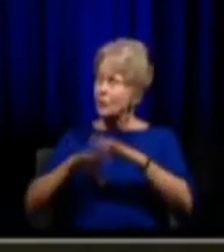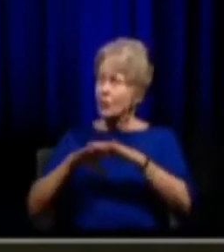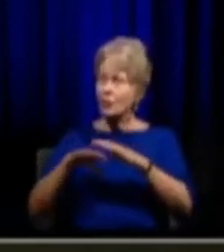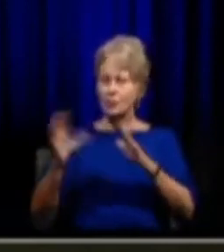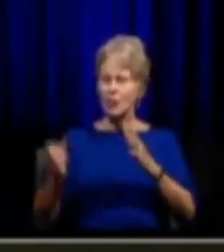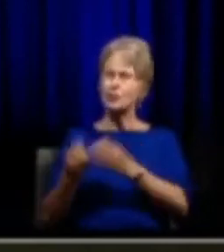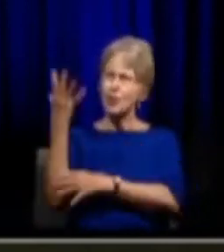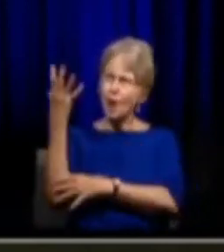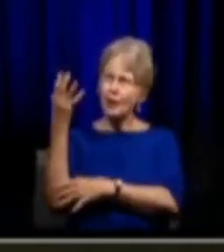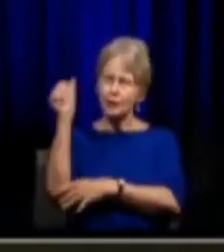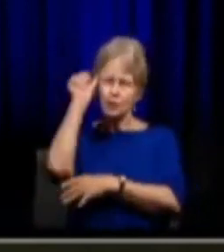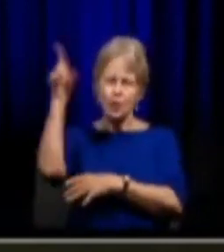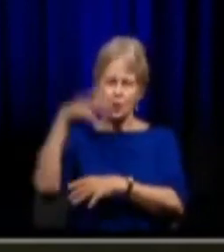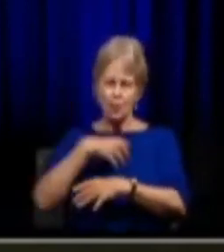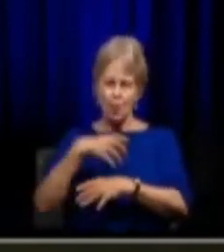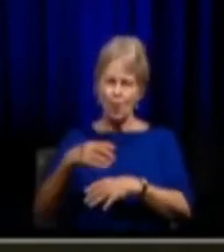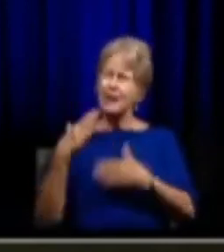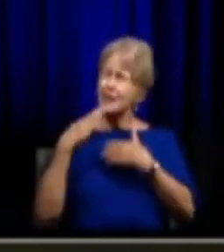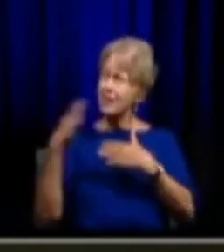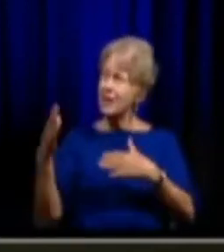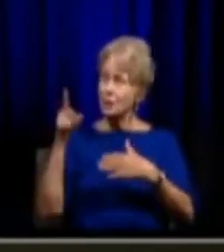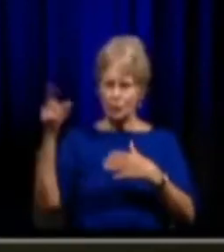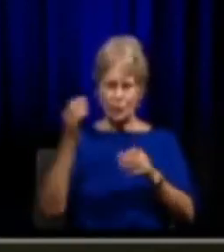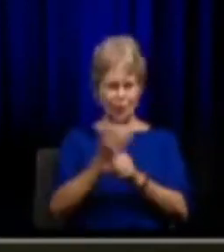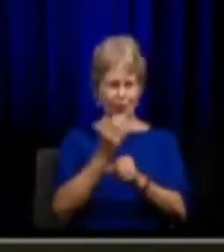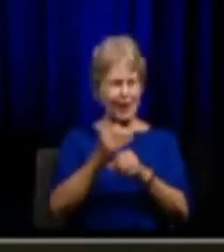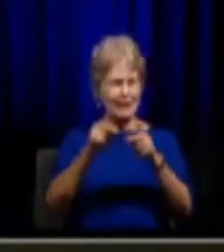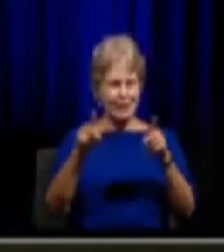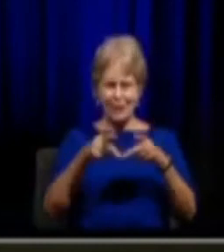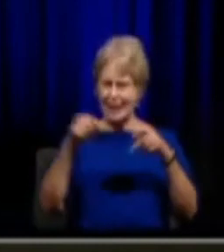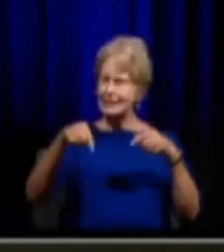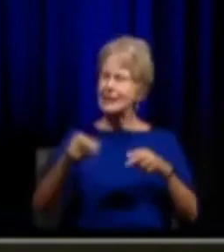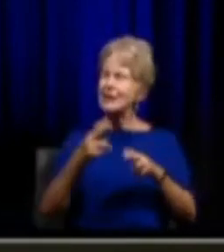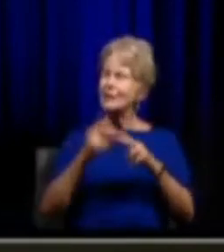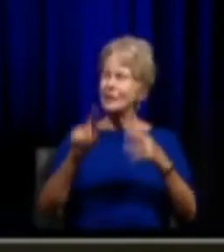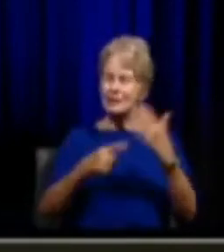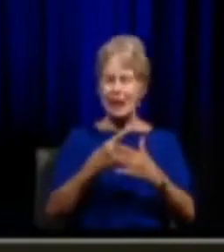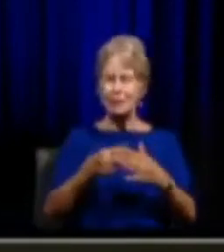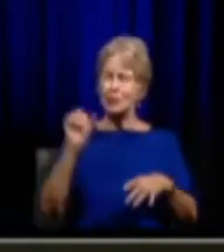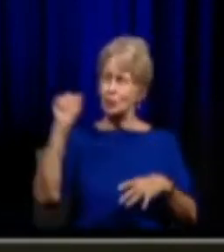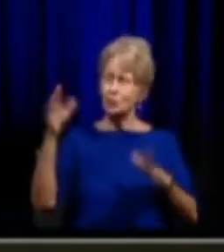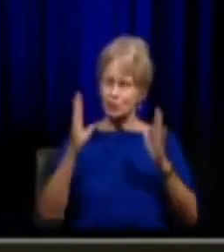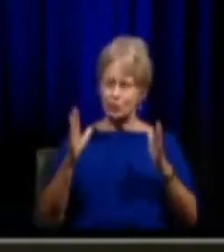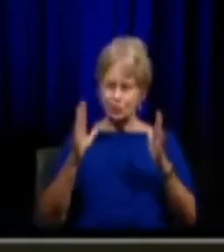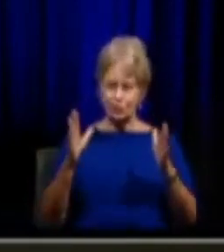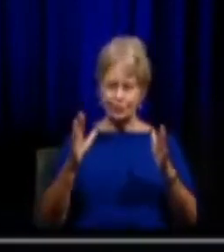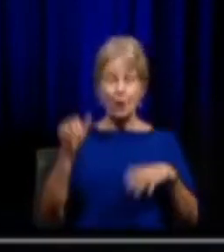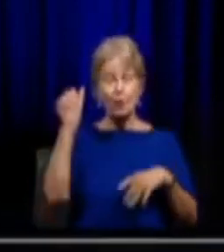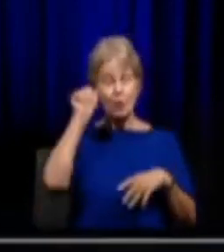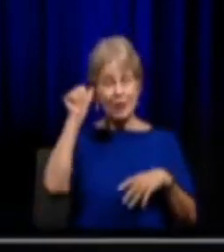around us. Thank you that you've created a place where that can happen. Thank you for your church. And Lord, we know that we will get tripped